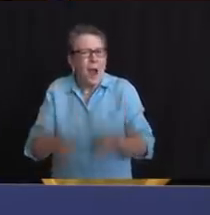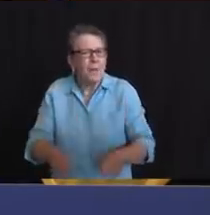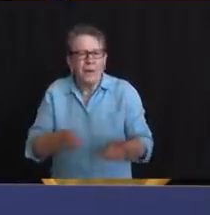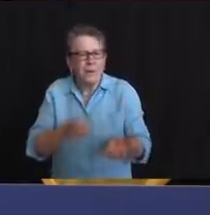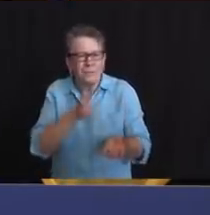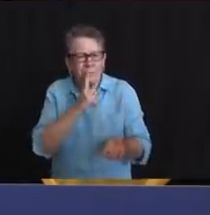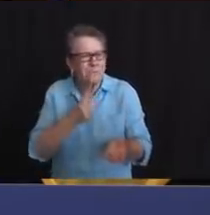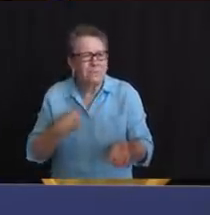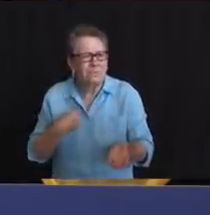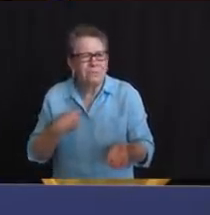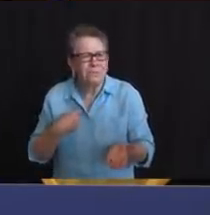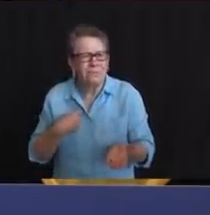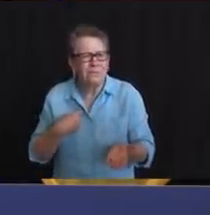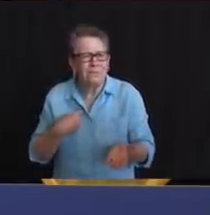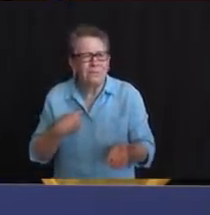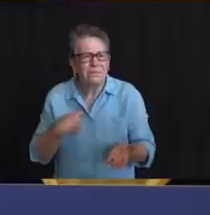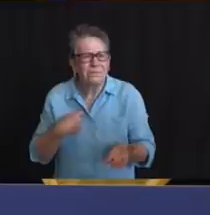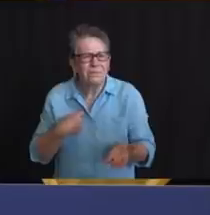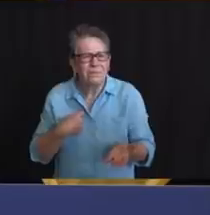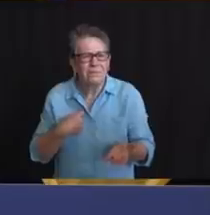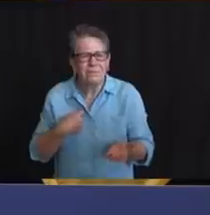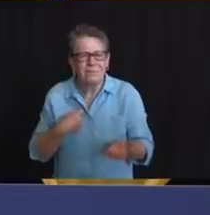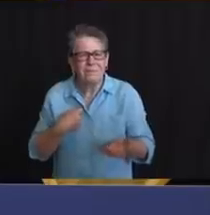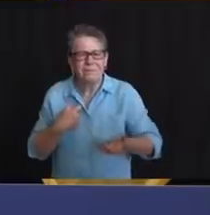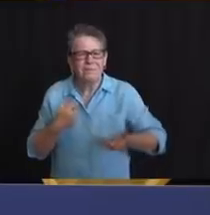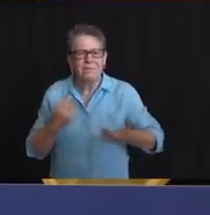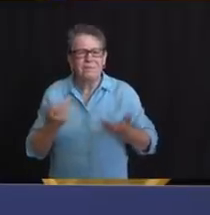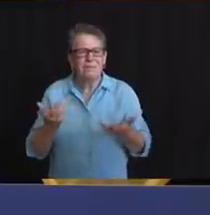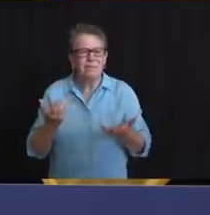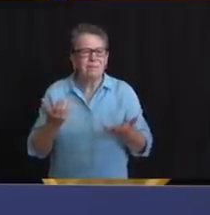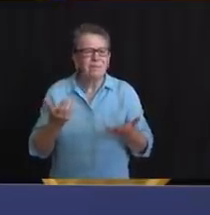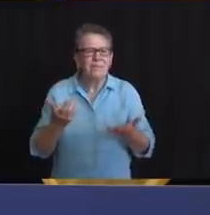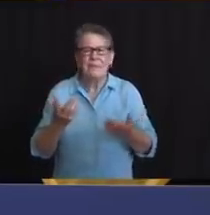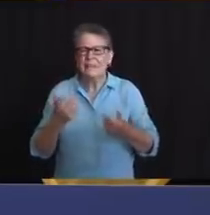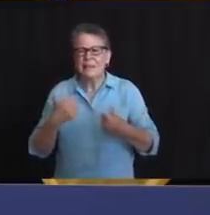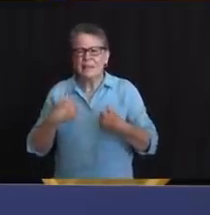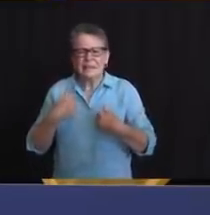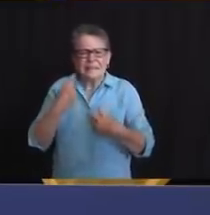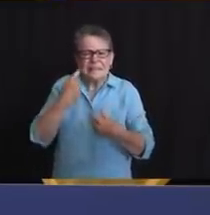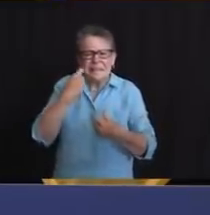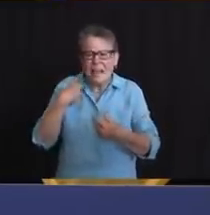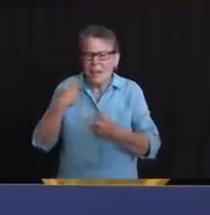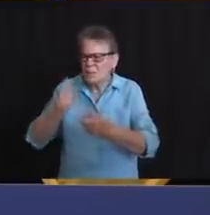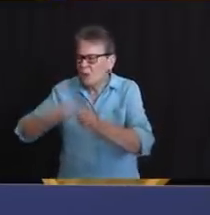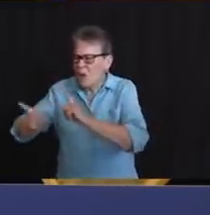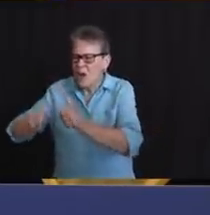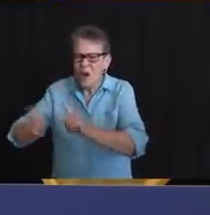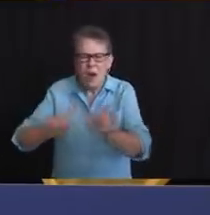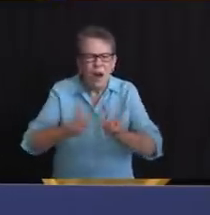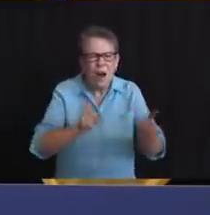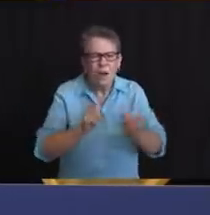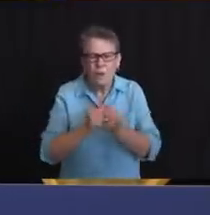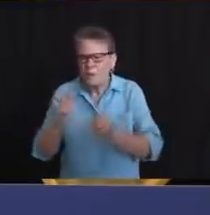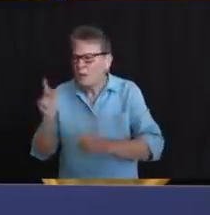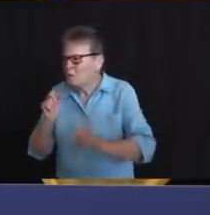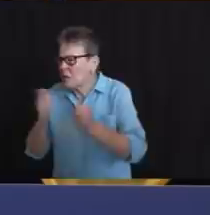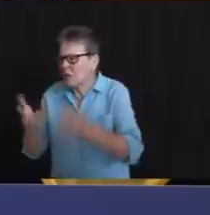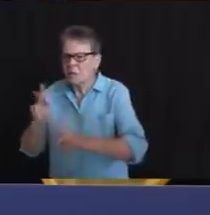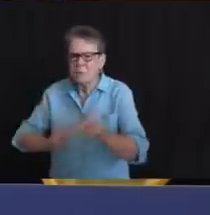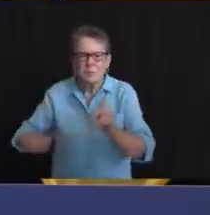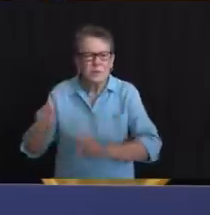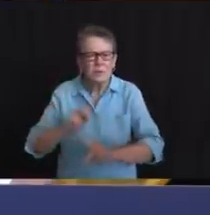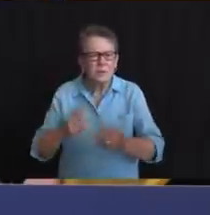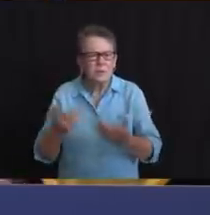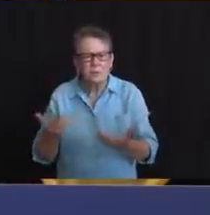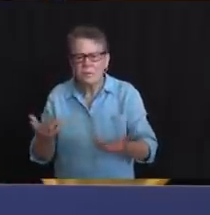had this conversation back and forth with a whole lot of people since yesterday. We're not an island. We're not an island in a pandemic, and we're